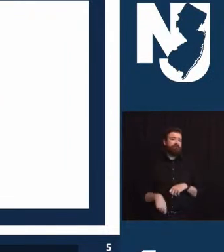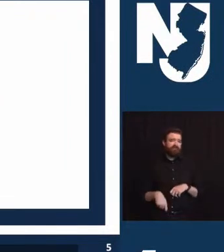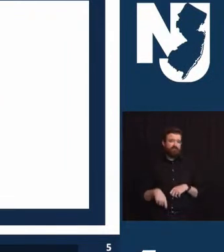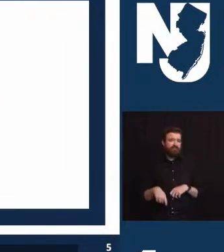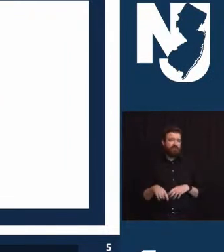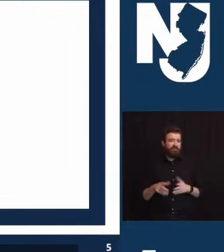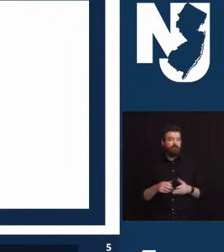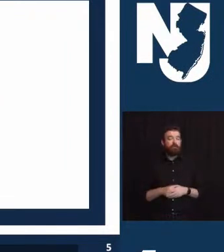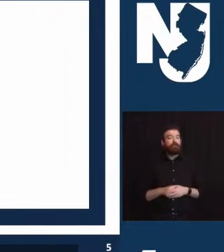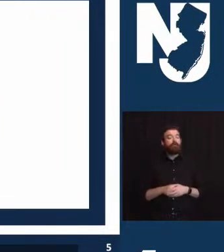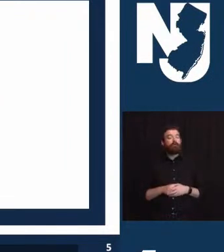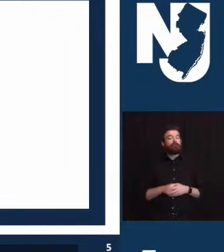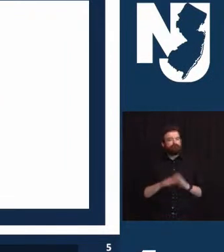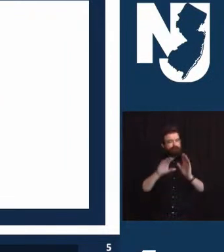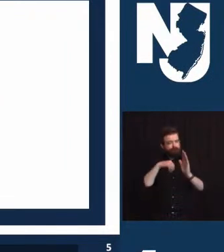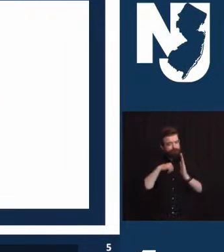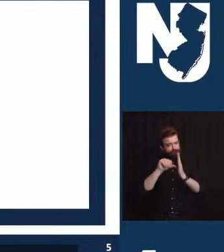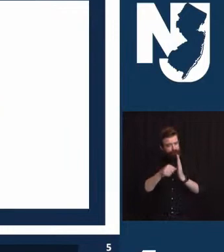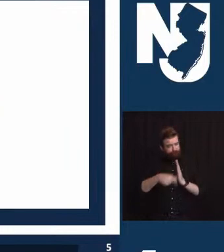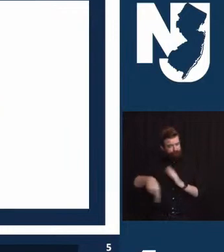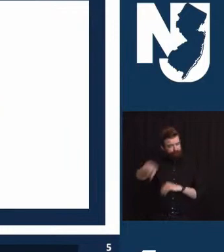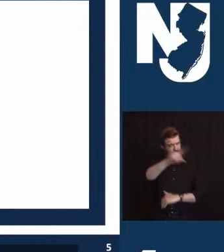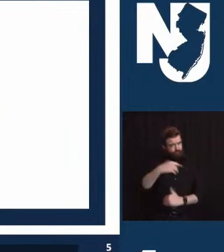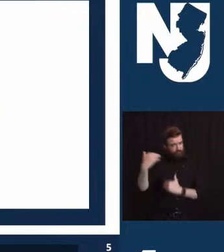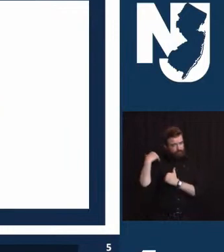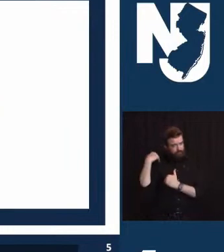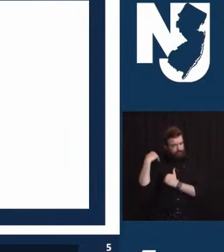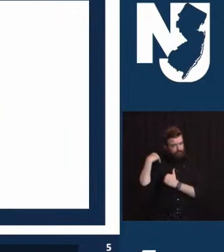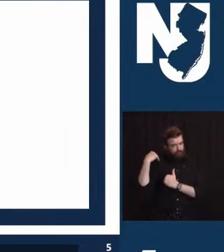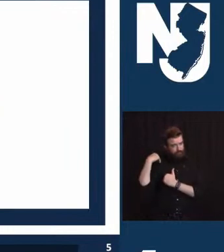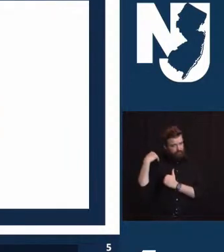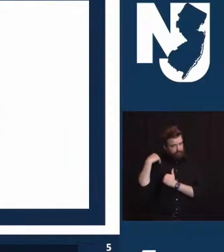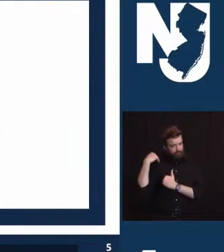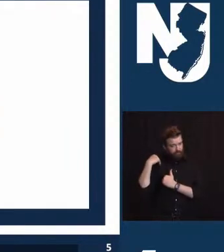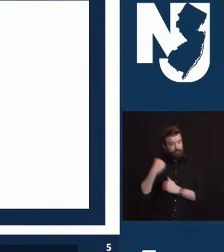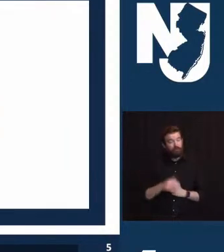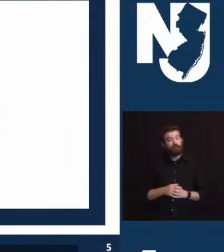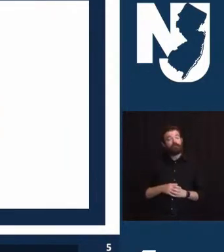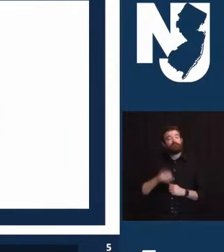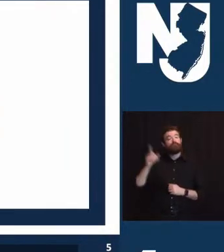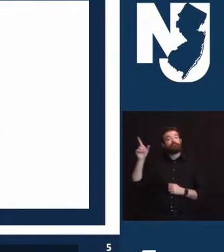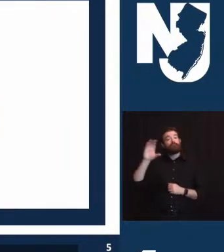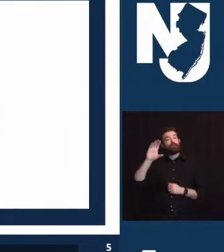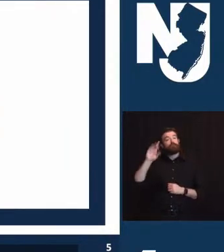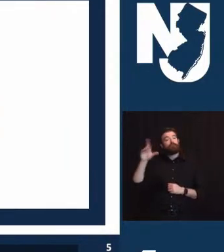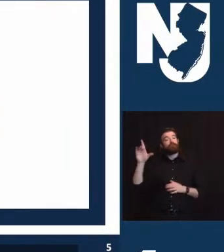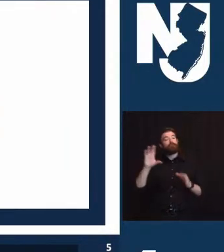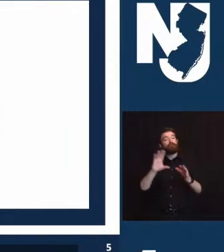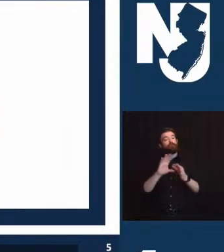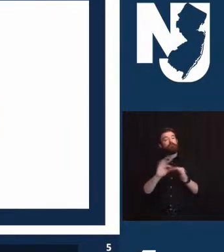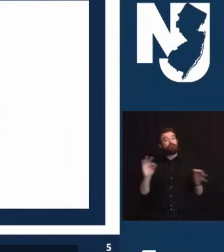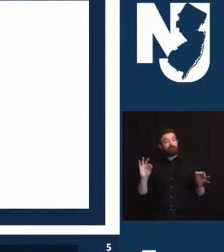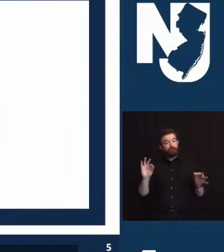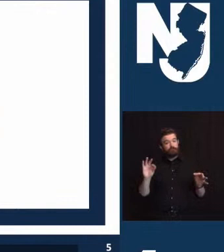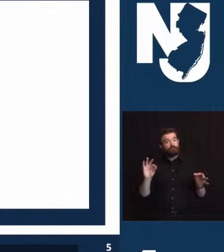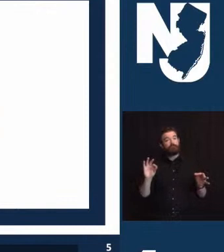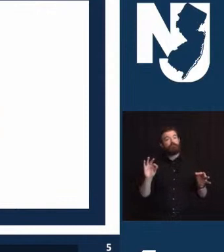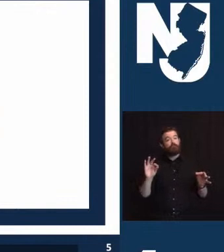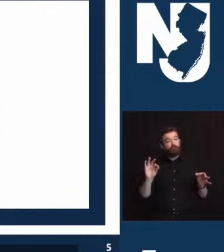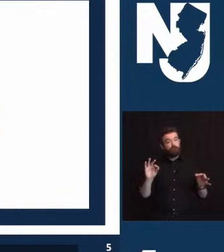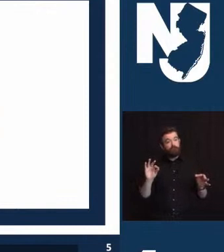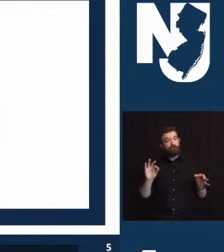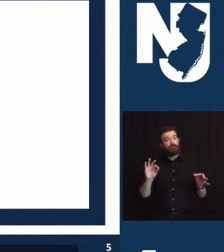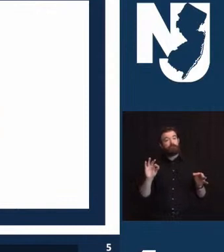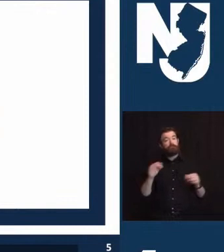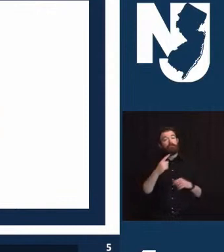has also said that mask mandates remain a local decision. And you may have seen that Dr. Tony Fauci has cautioned, even after the